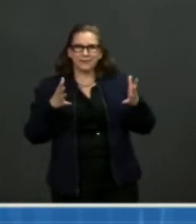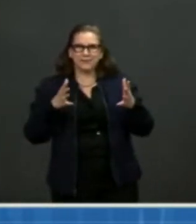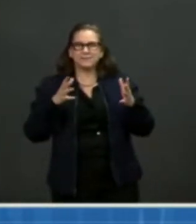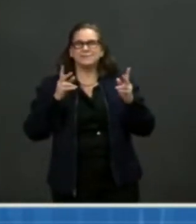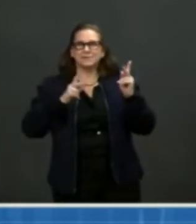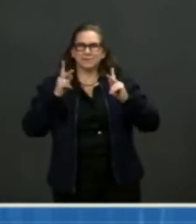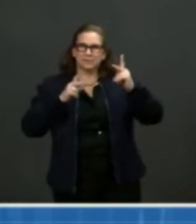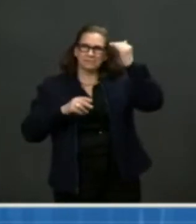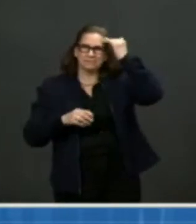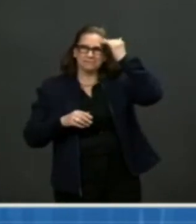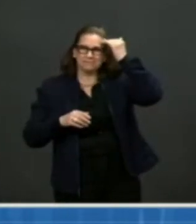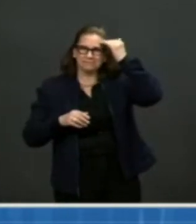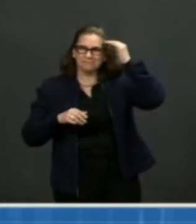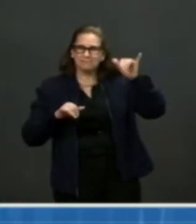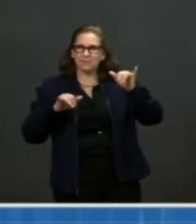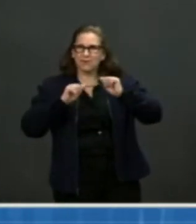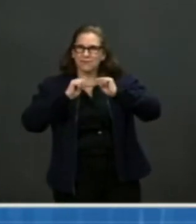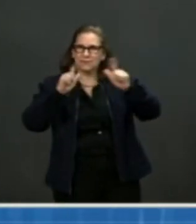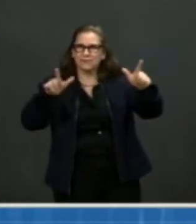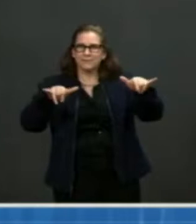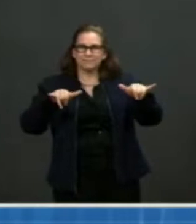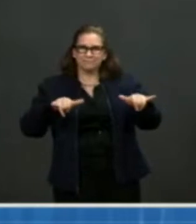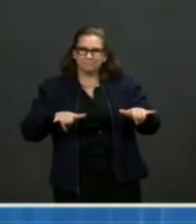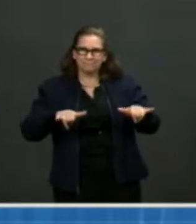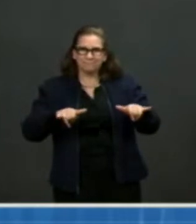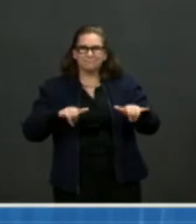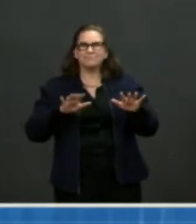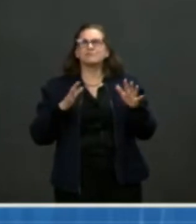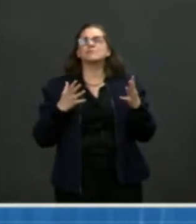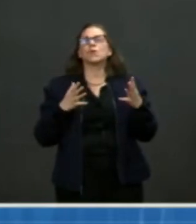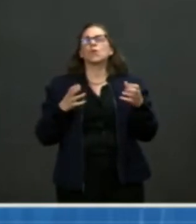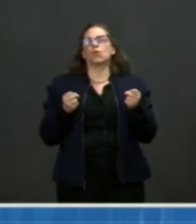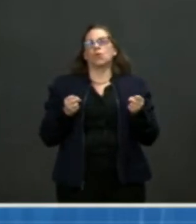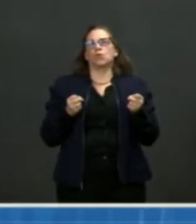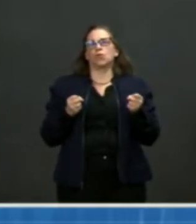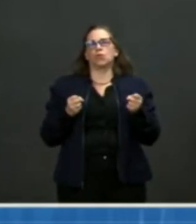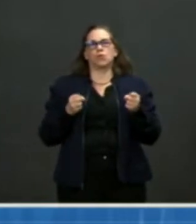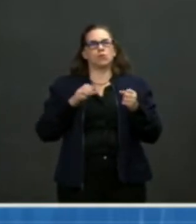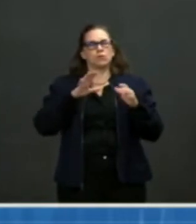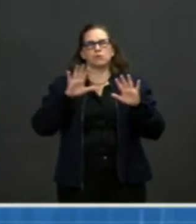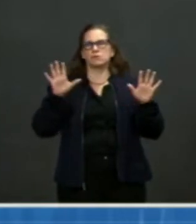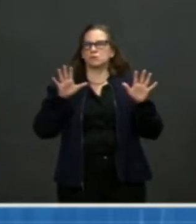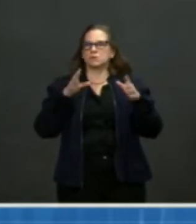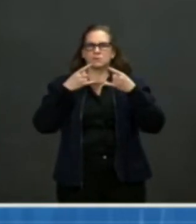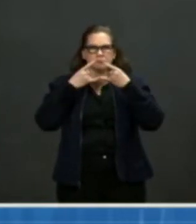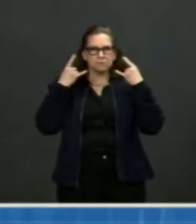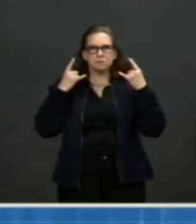travel. I think that's a great way to end this briefing. Thank